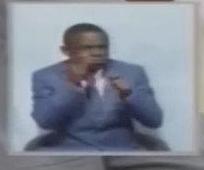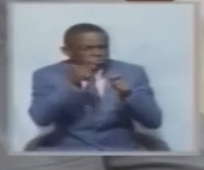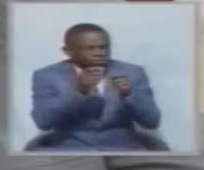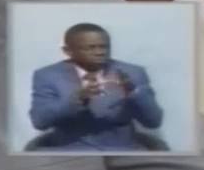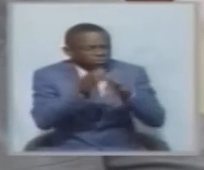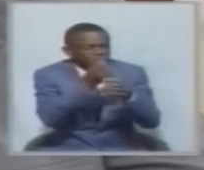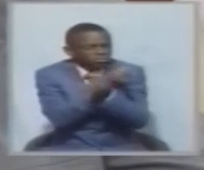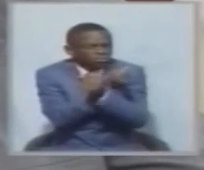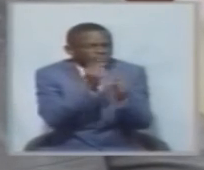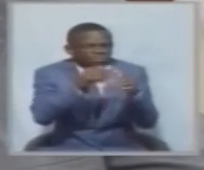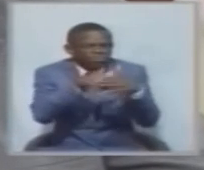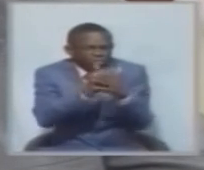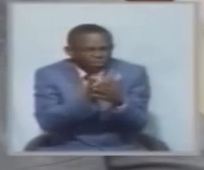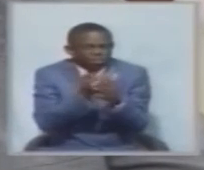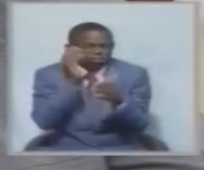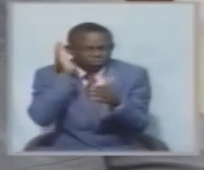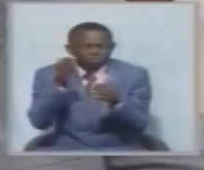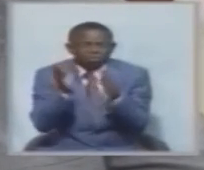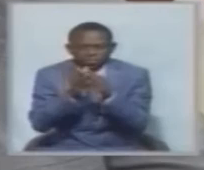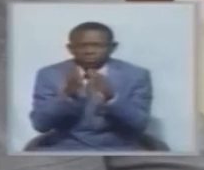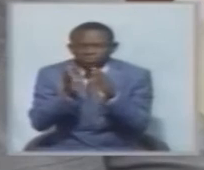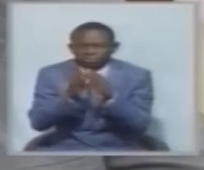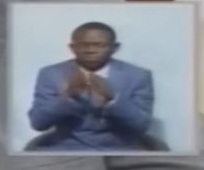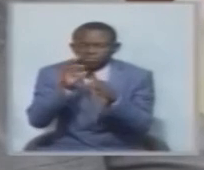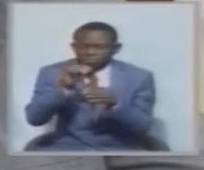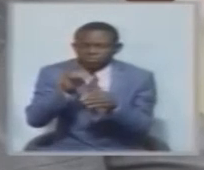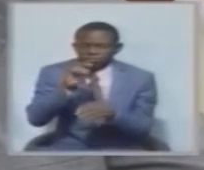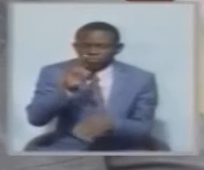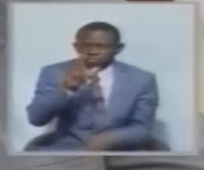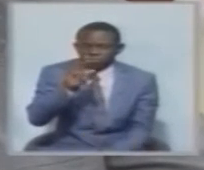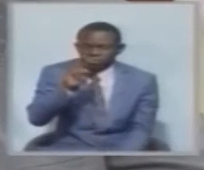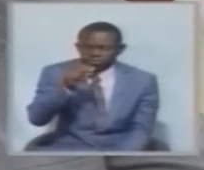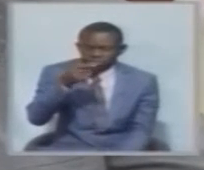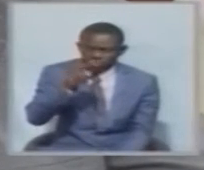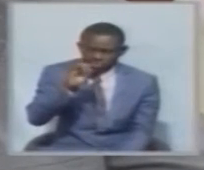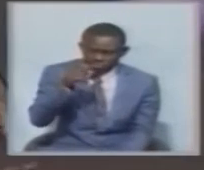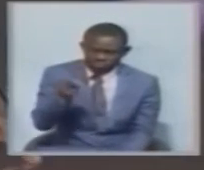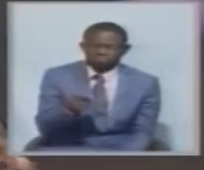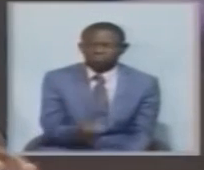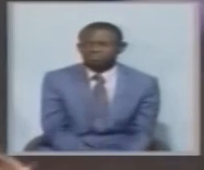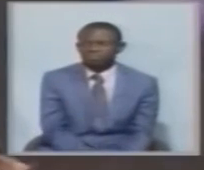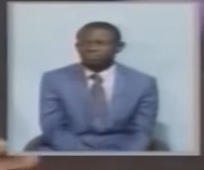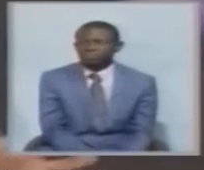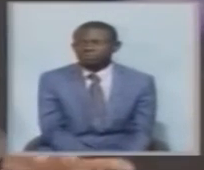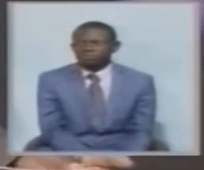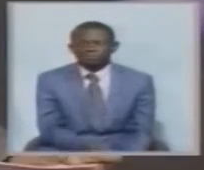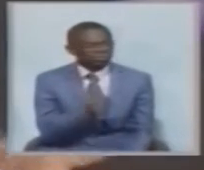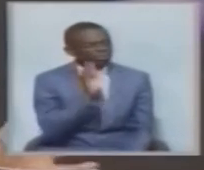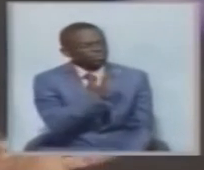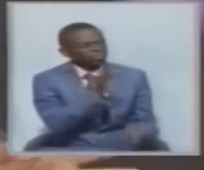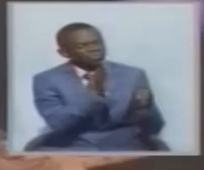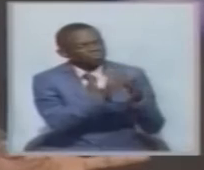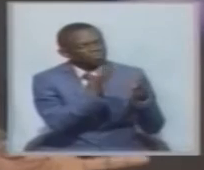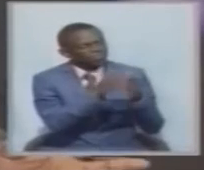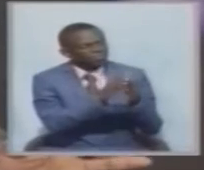various platforms that are going to be held at the Mulungushi International Conference Center. Any solutions expected to come out of this meeting for